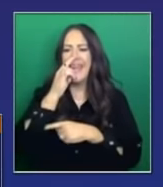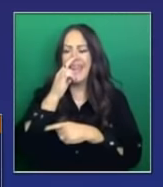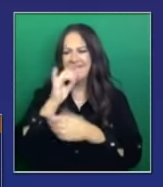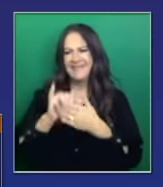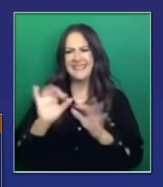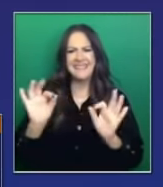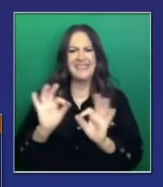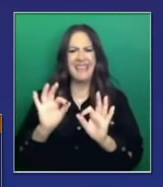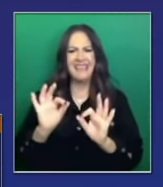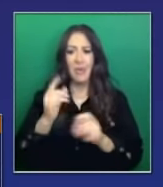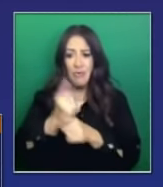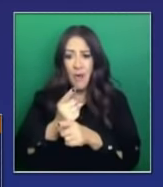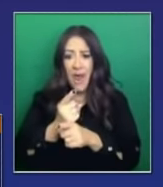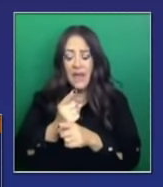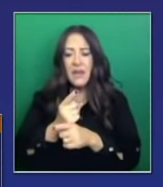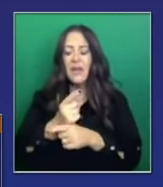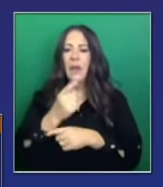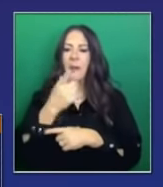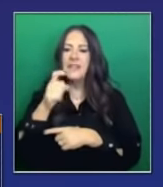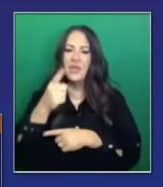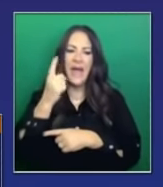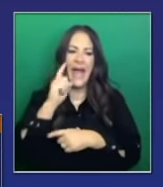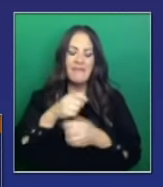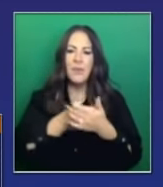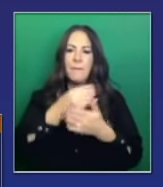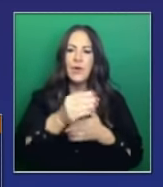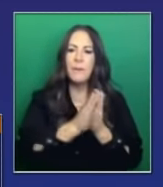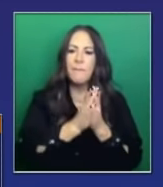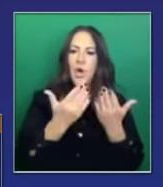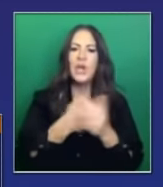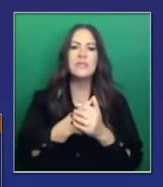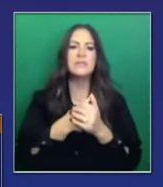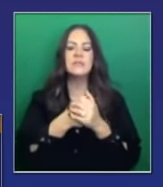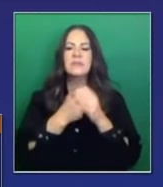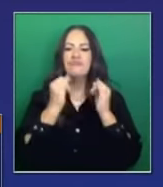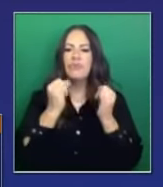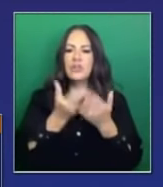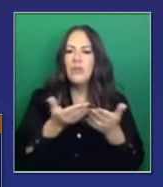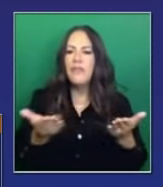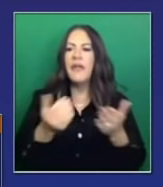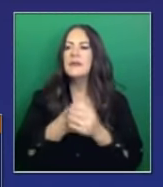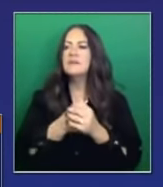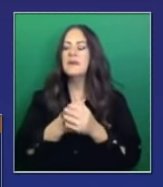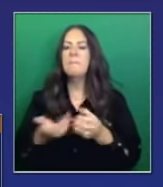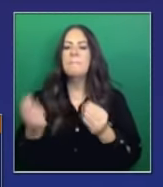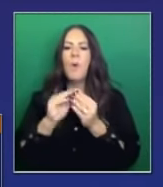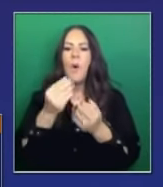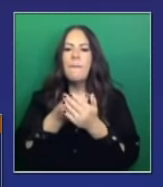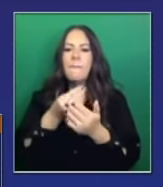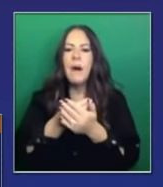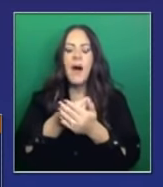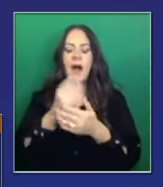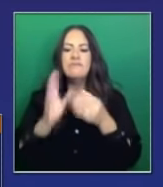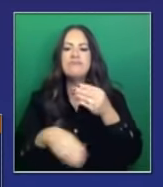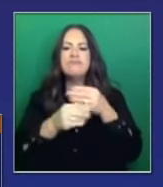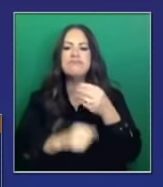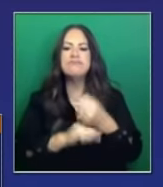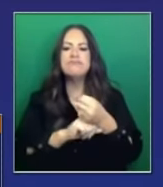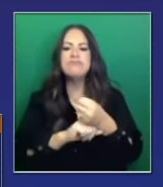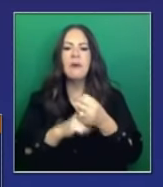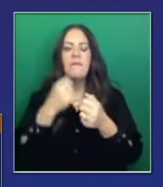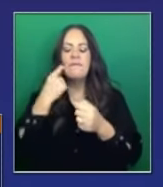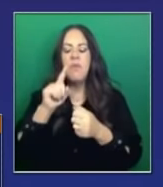all instructional materials and textbooks, more money we provide, even supplemental supports for people with special needs,